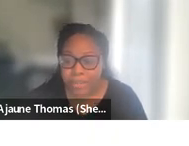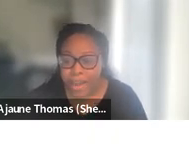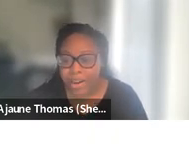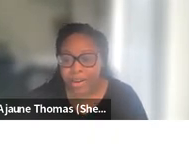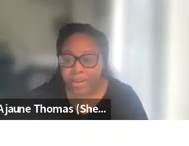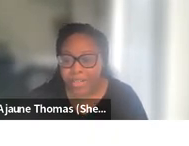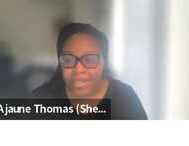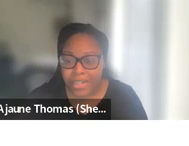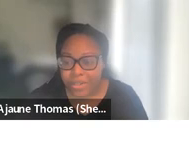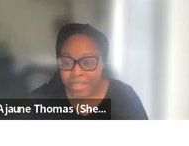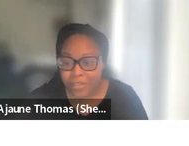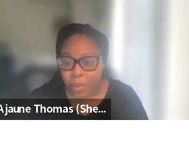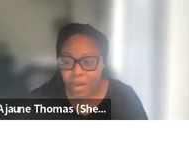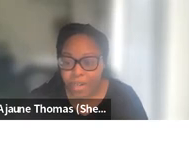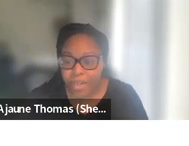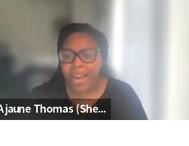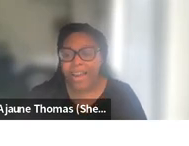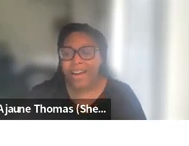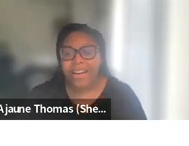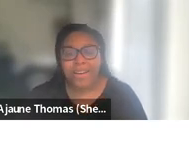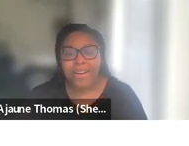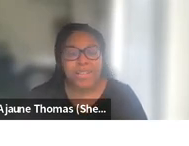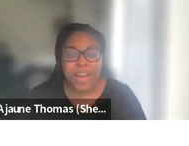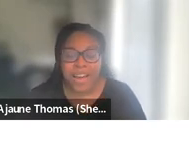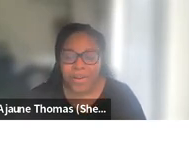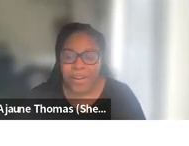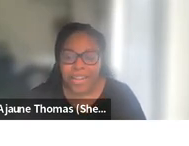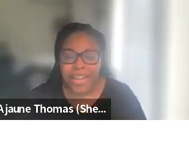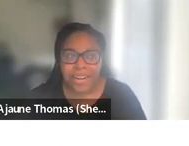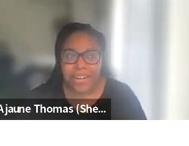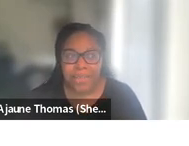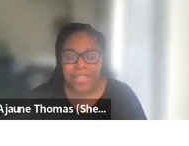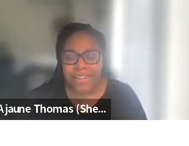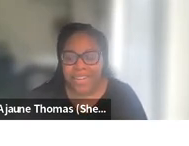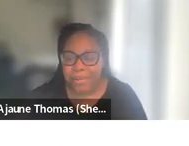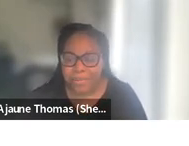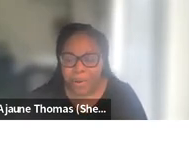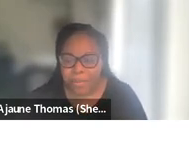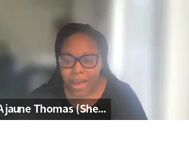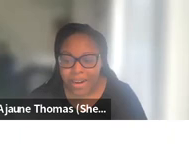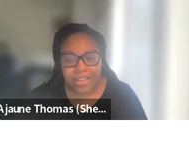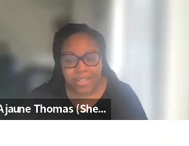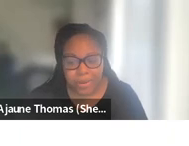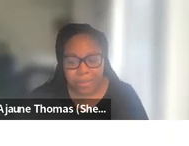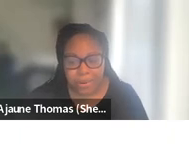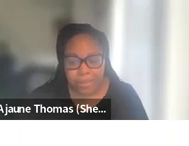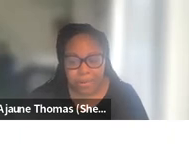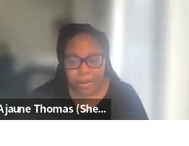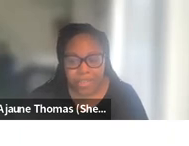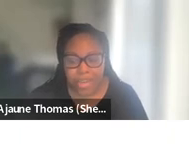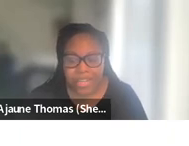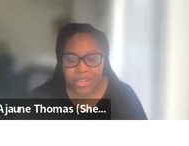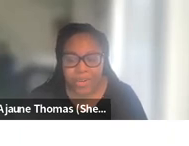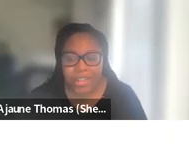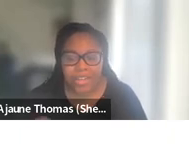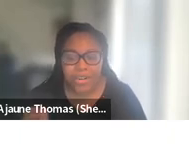because like my era was the Nintendo 64. Yes. So now, and then my son, he plays Pokemon, and I used to play Pokemon